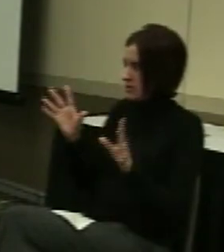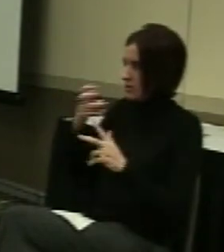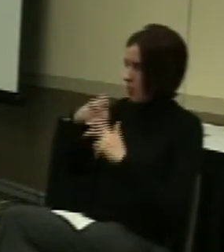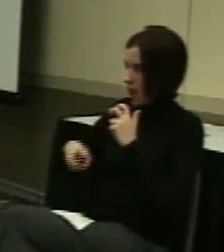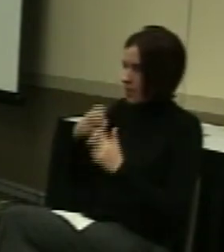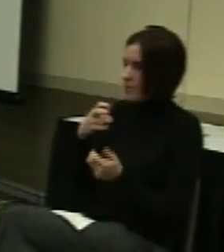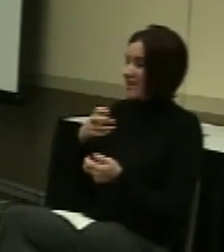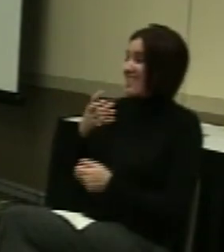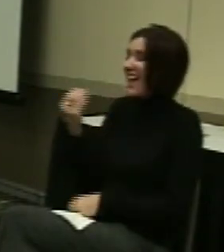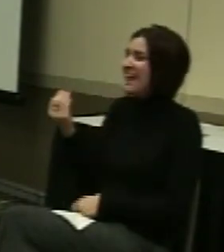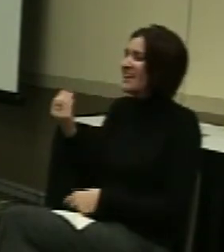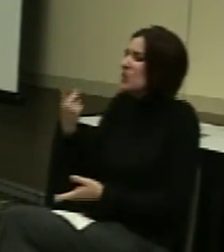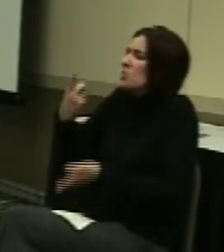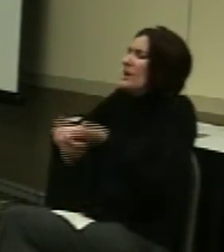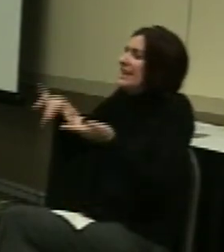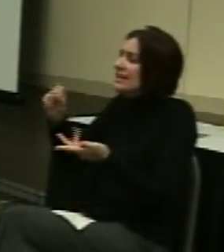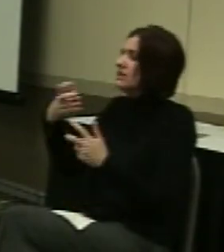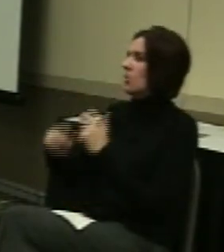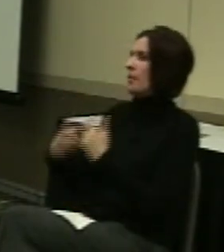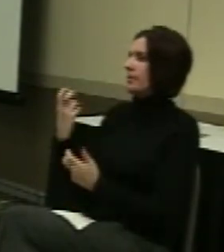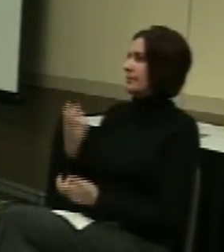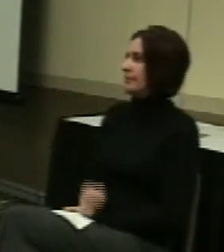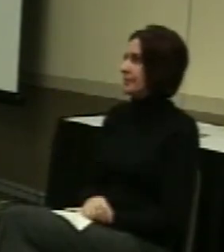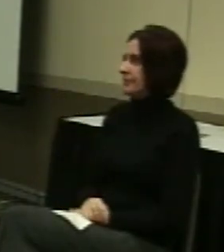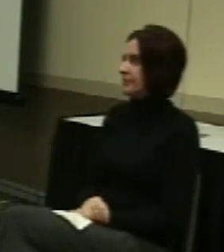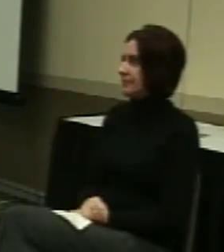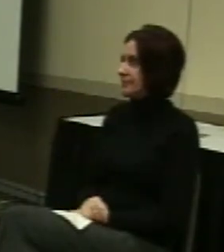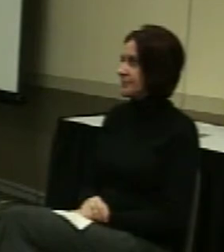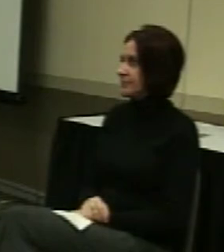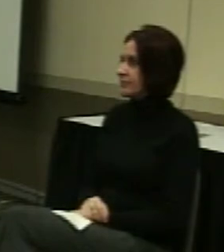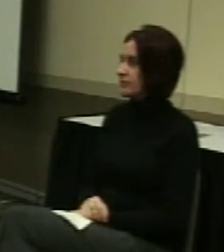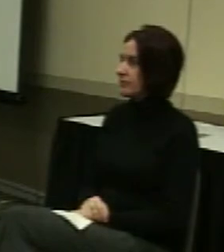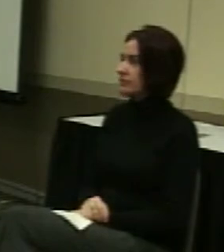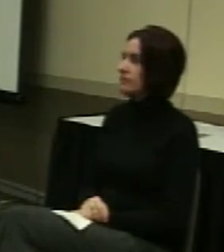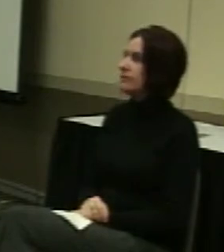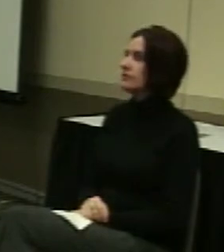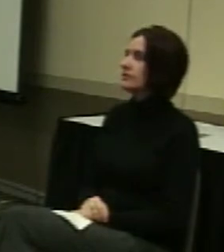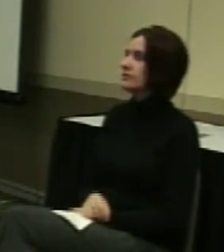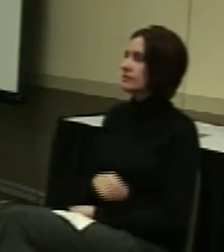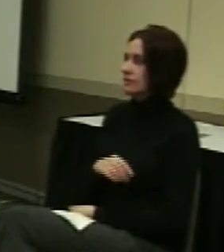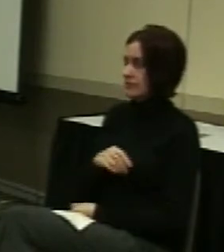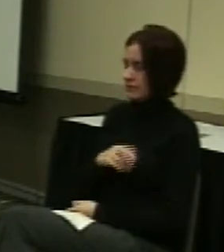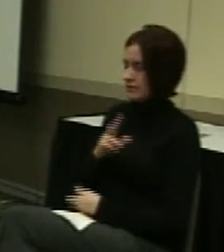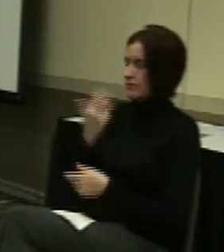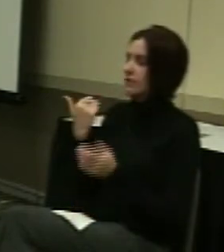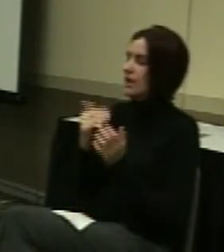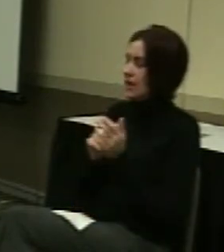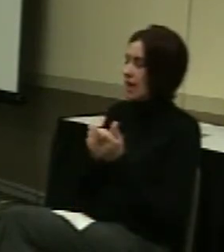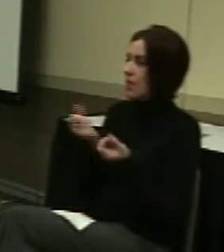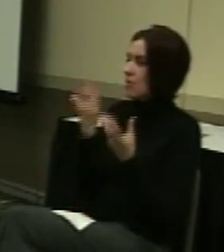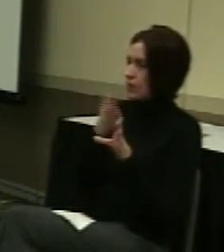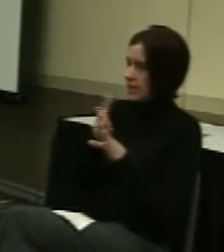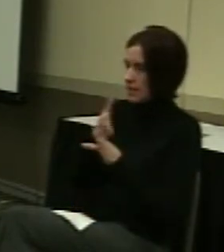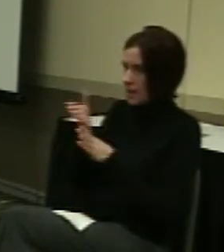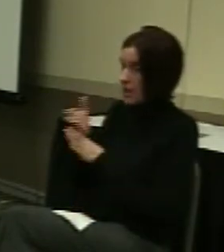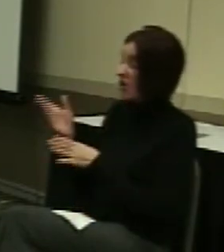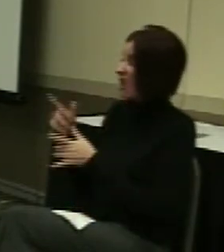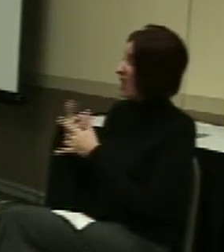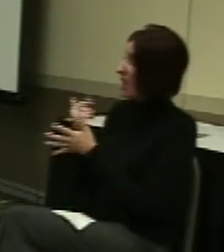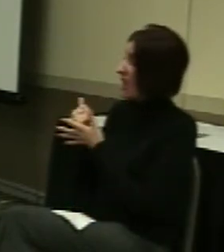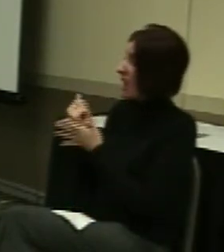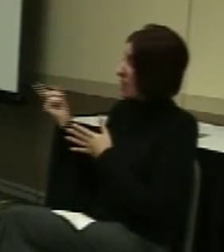the problem, So, and then of course, collaborating with multidisciplinary could even help you